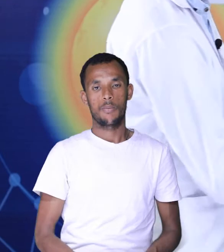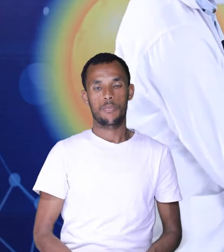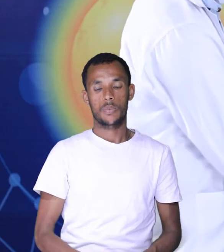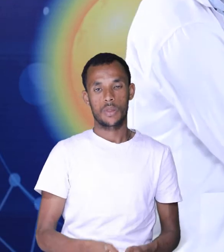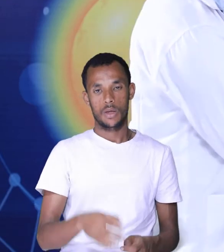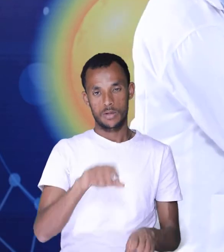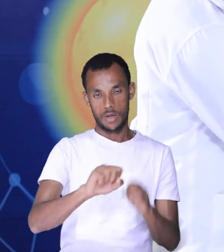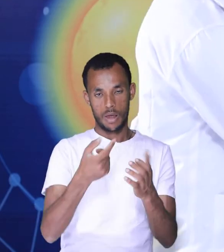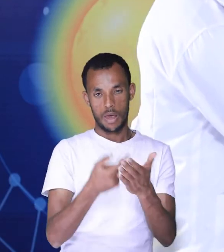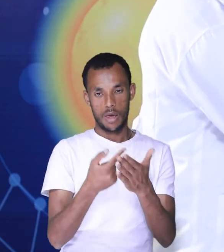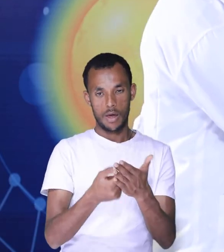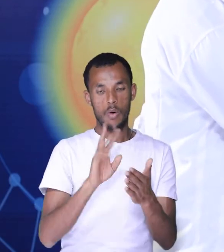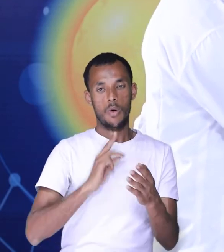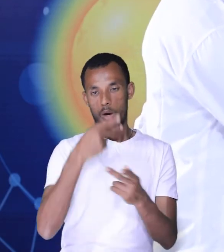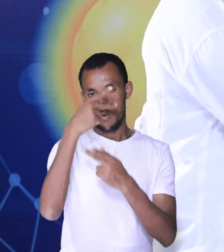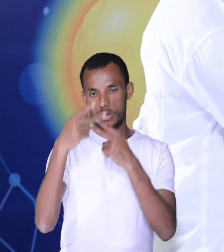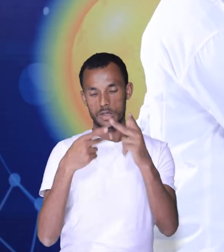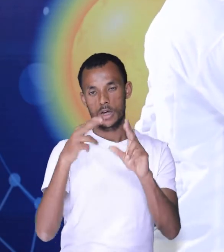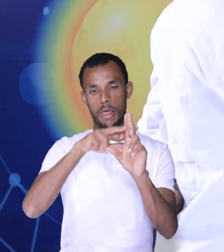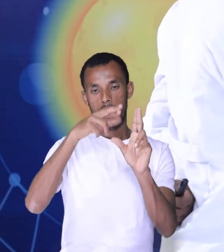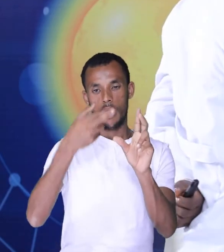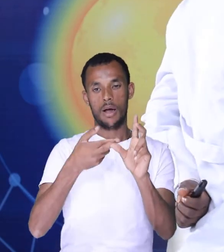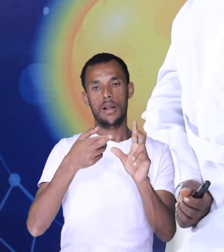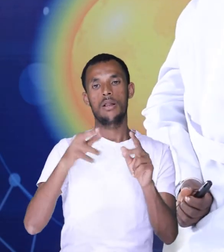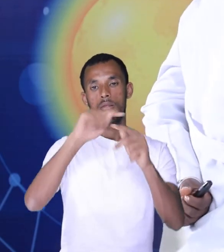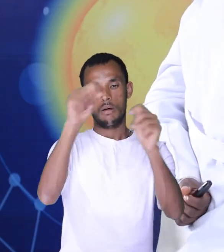So that here we can observe this is right angle triangle.